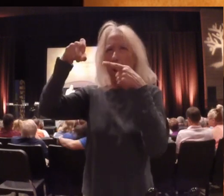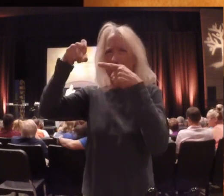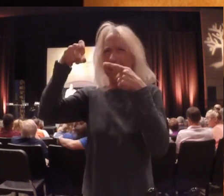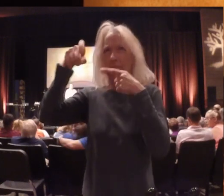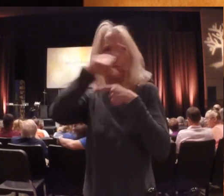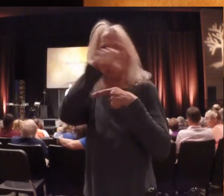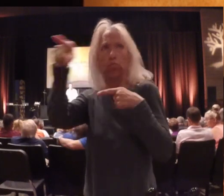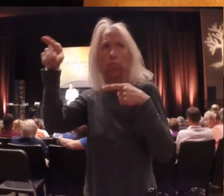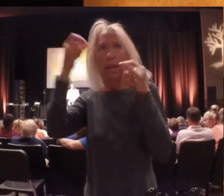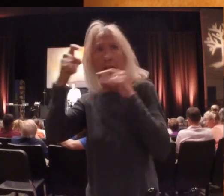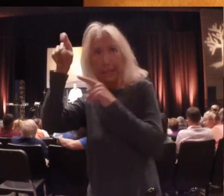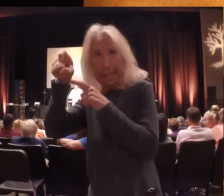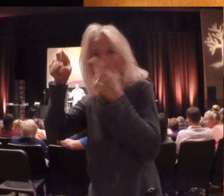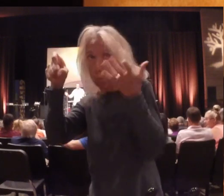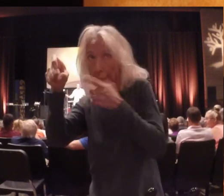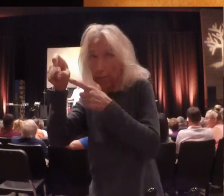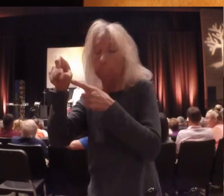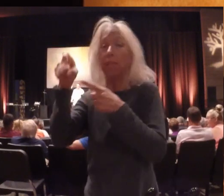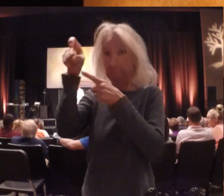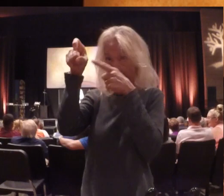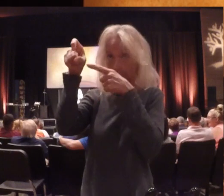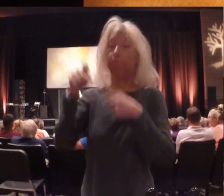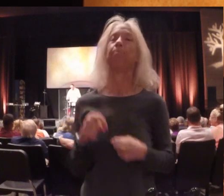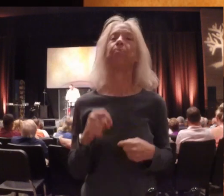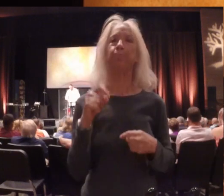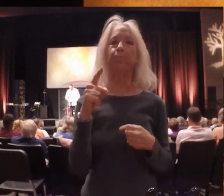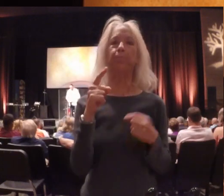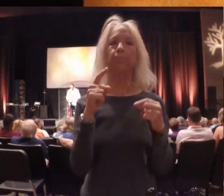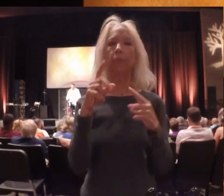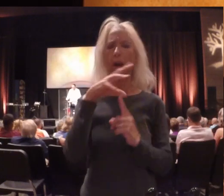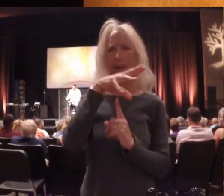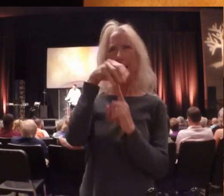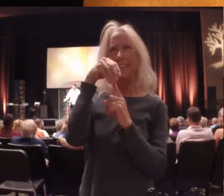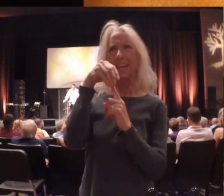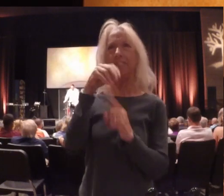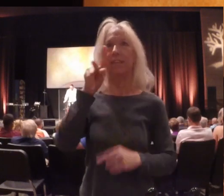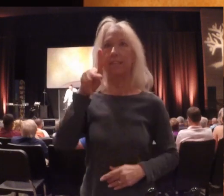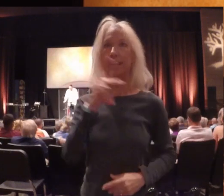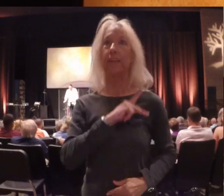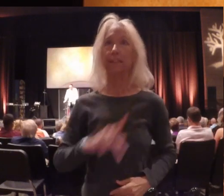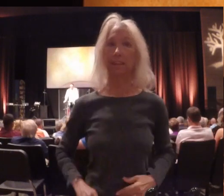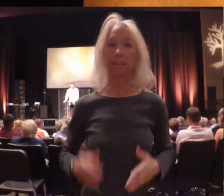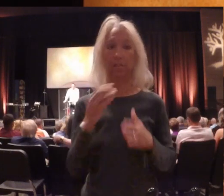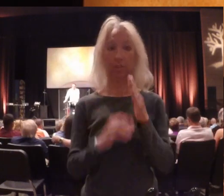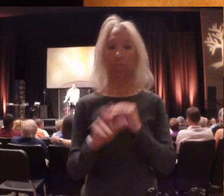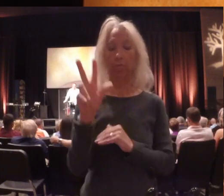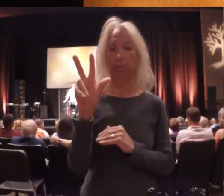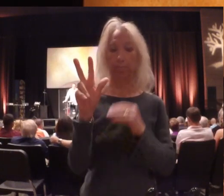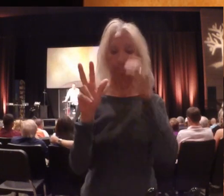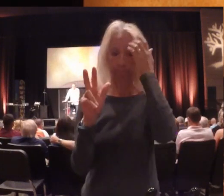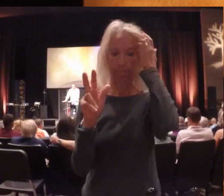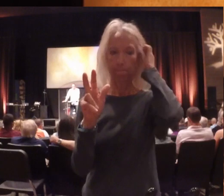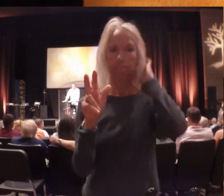of the scripture and our story this morning. And then secondly, we'll talk about the main thought. So let's look at the context. 2 Kings chapter 3. And